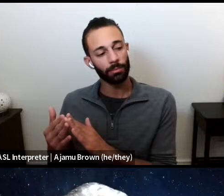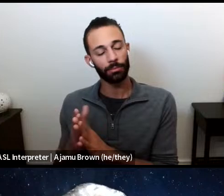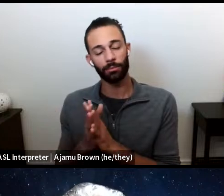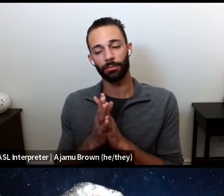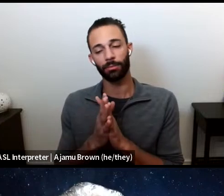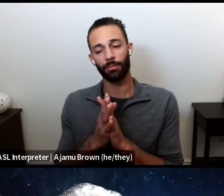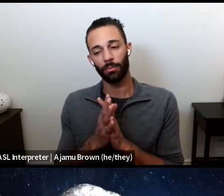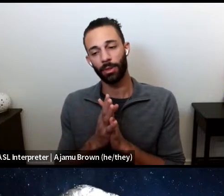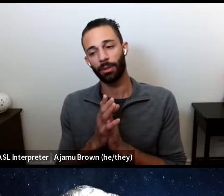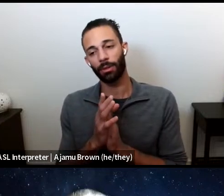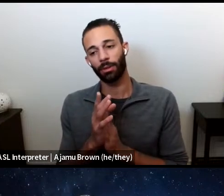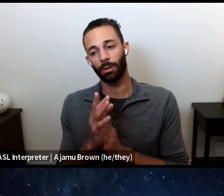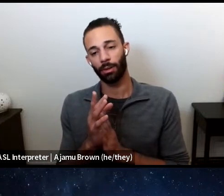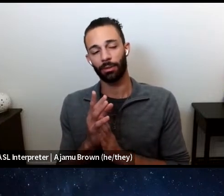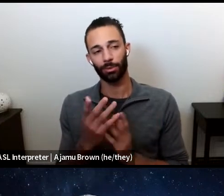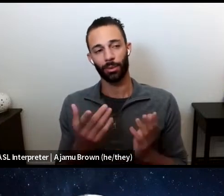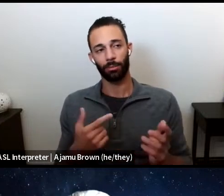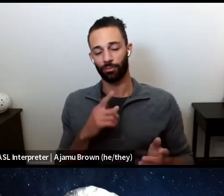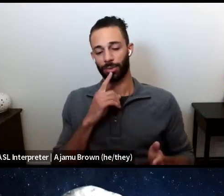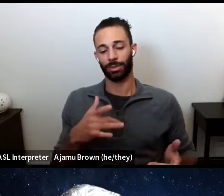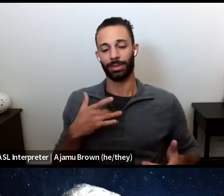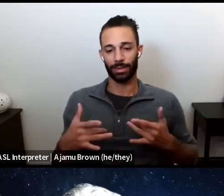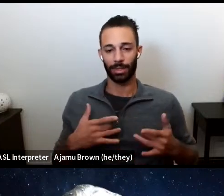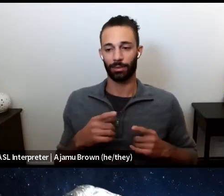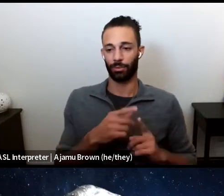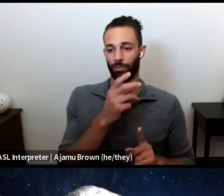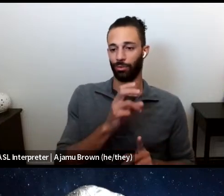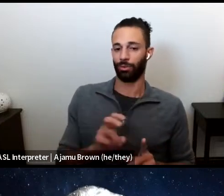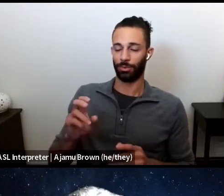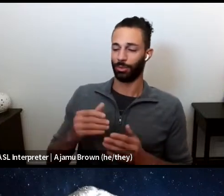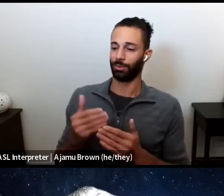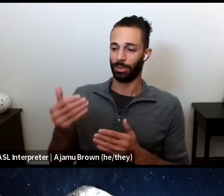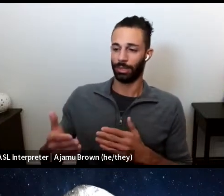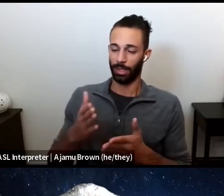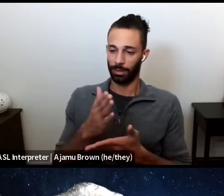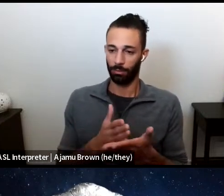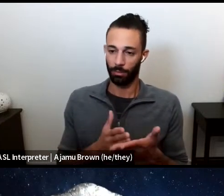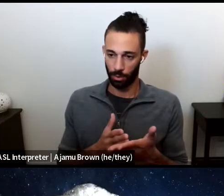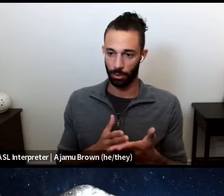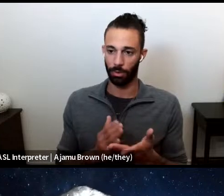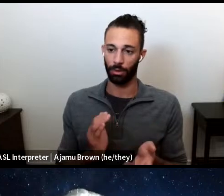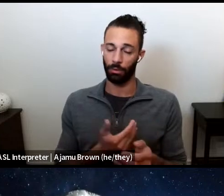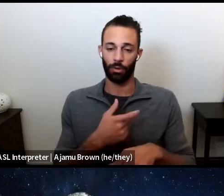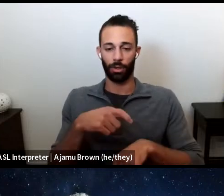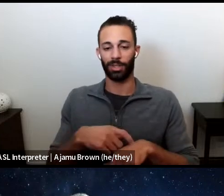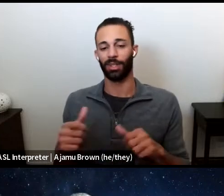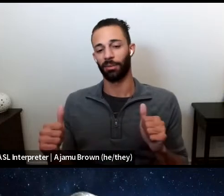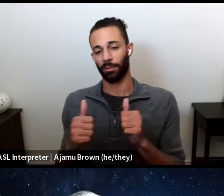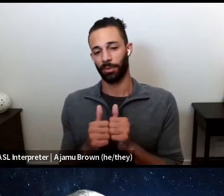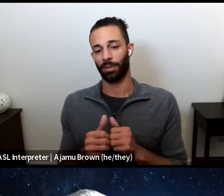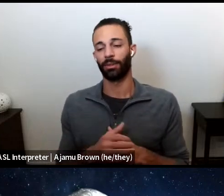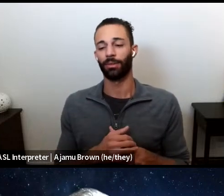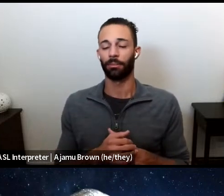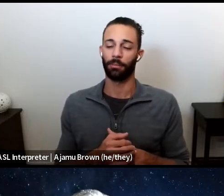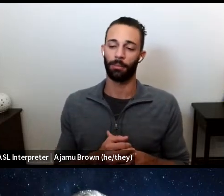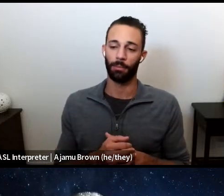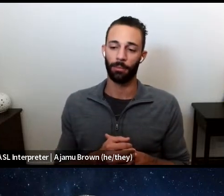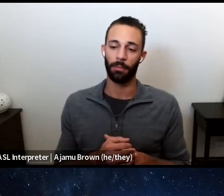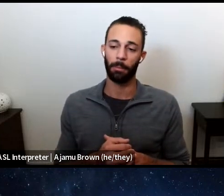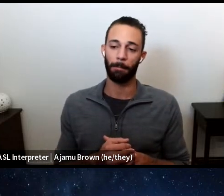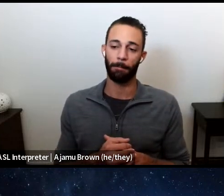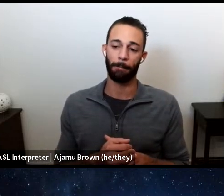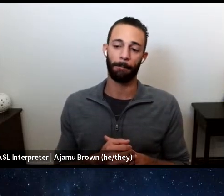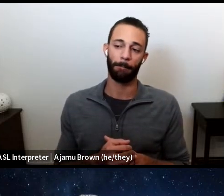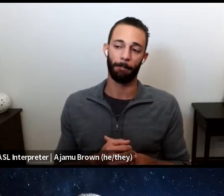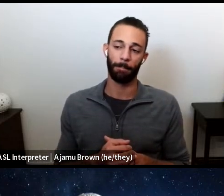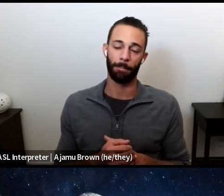really excited to kind of transition to the next part of our time together. And so what that is